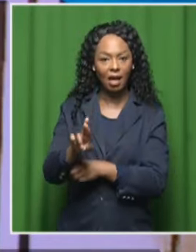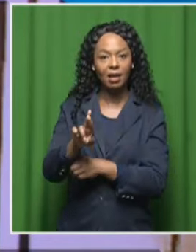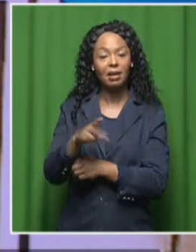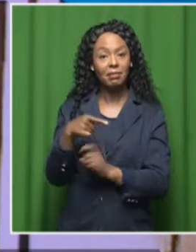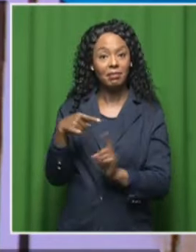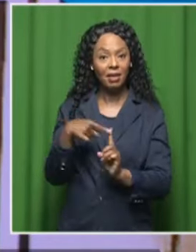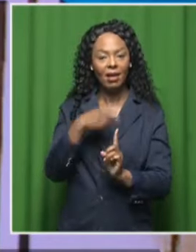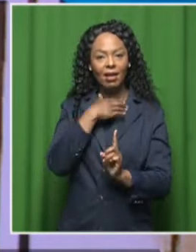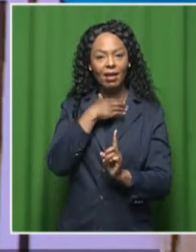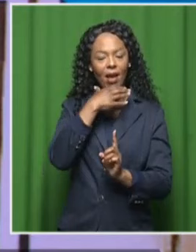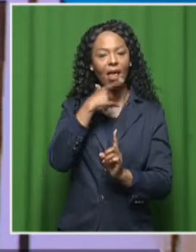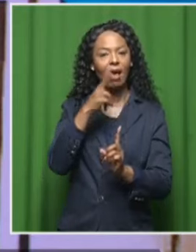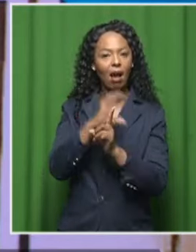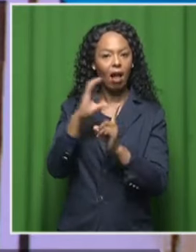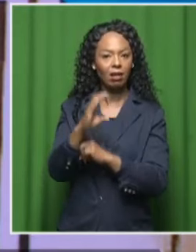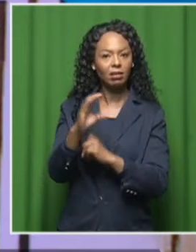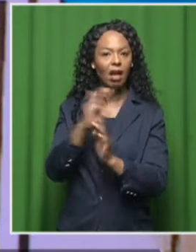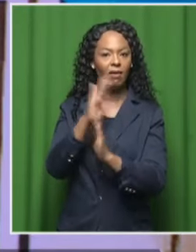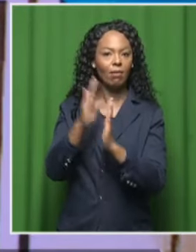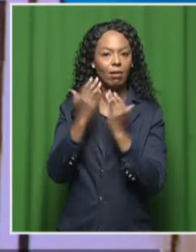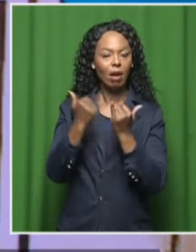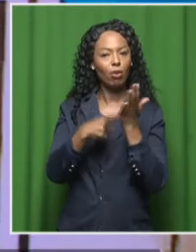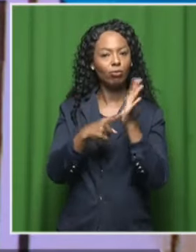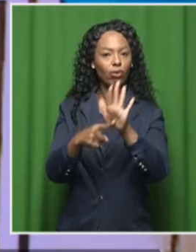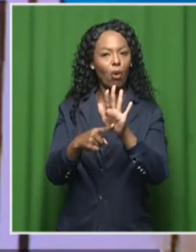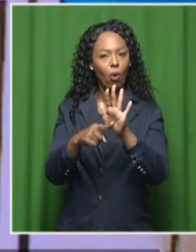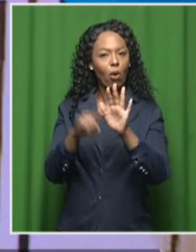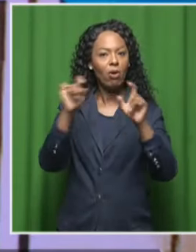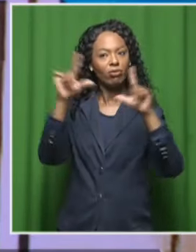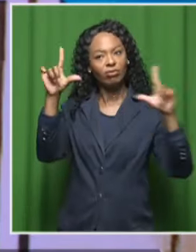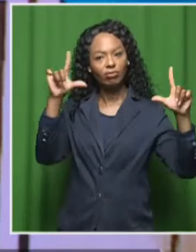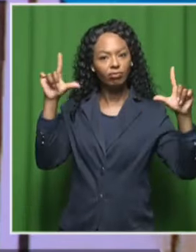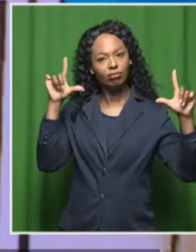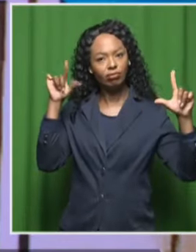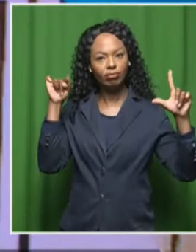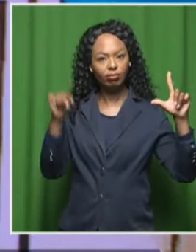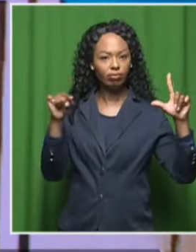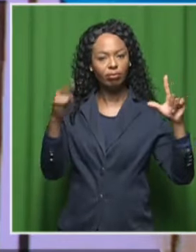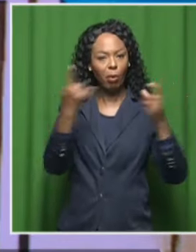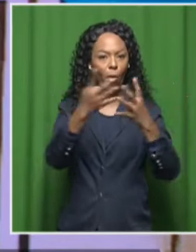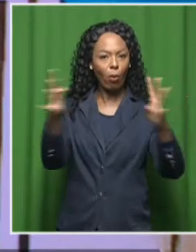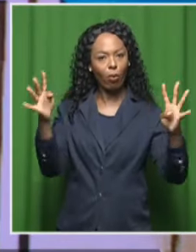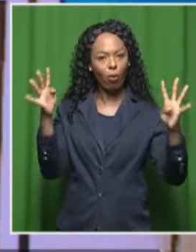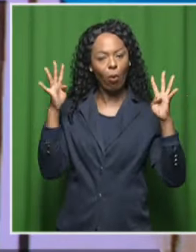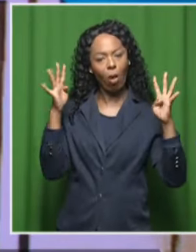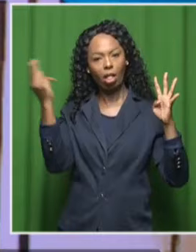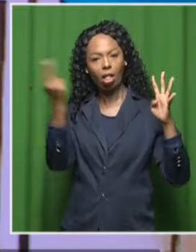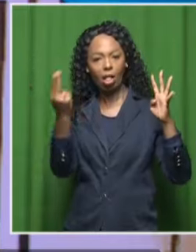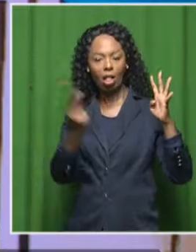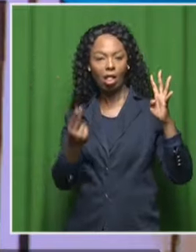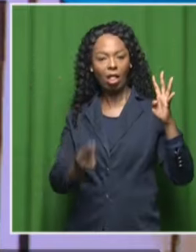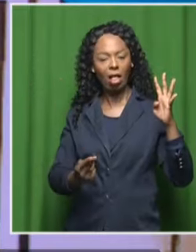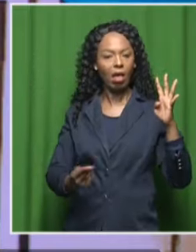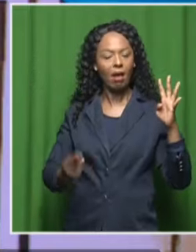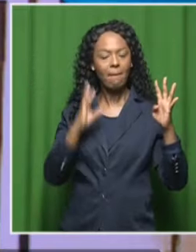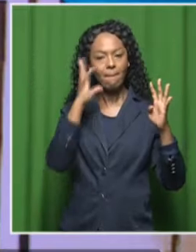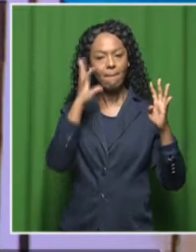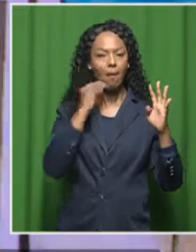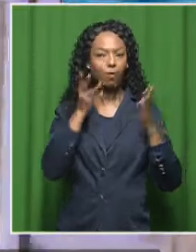who's taking her work forward and explores the visions and inspiration behind Waterfall City's stunning new mural.